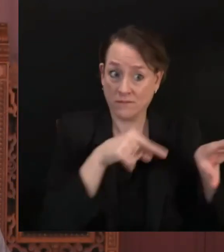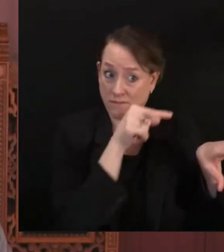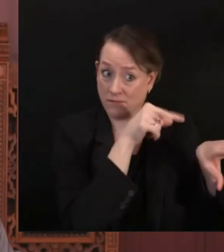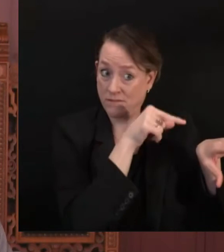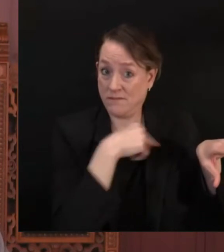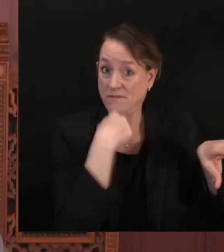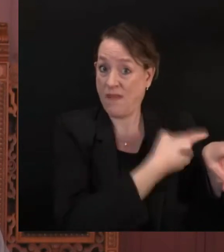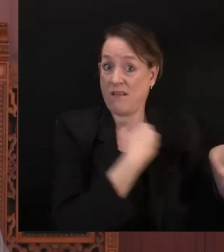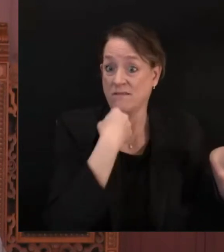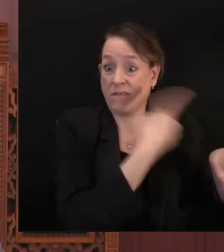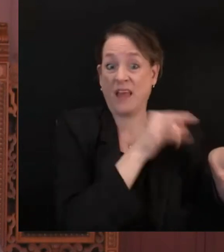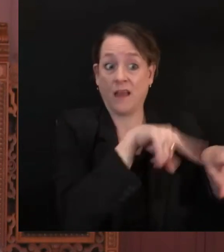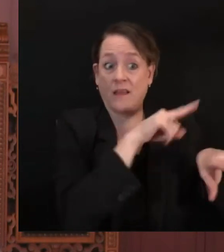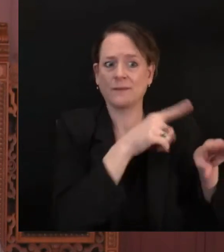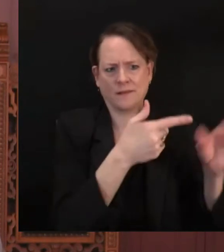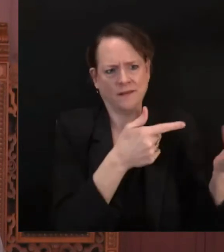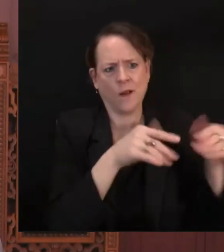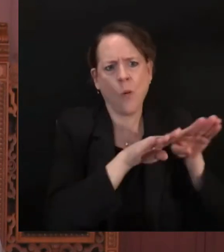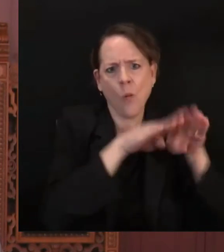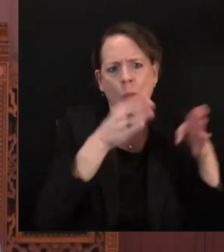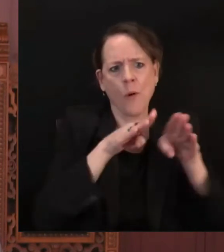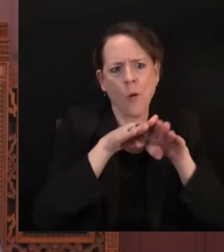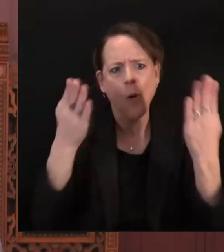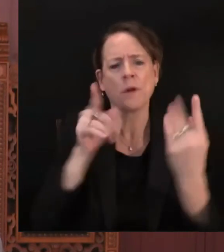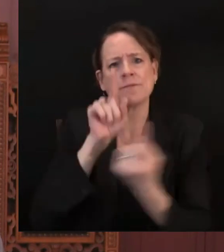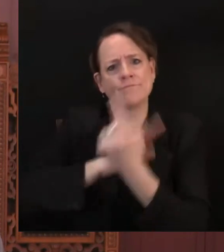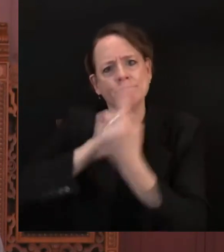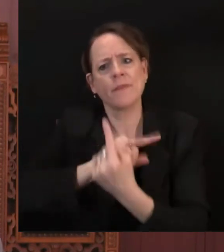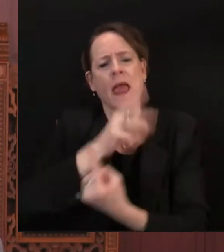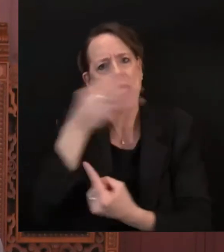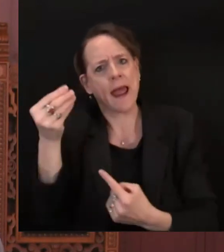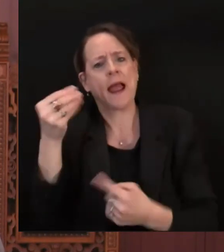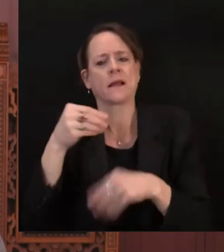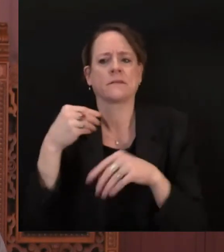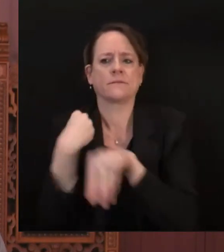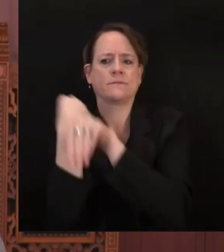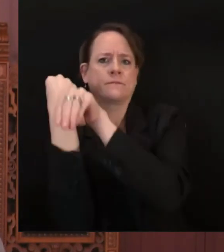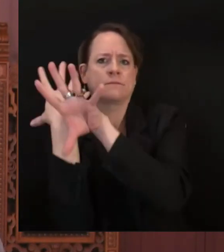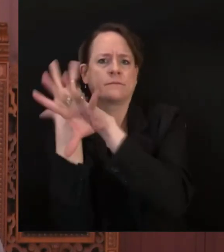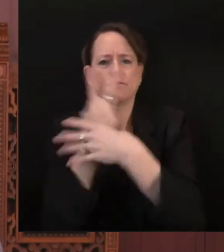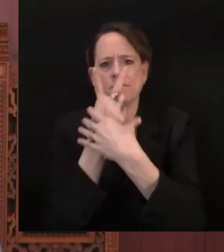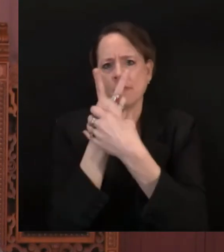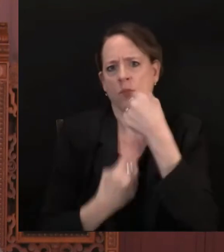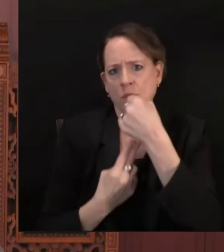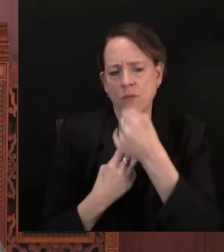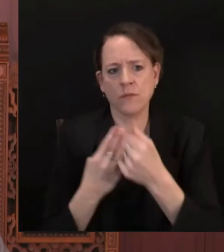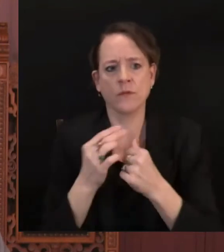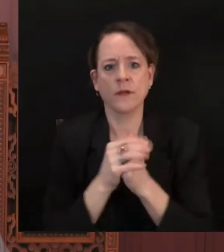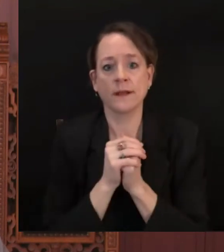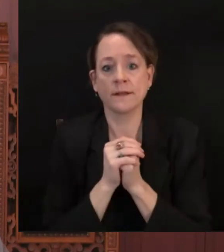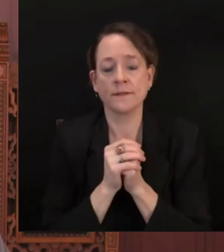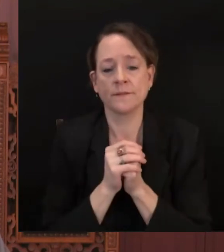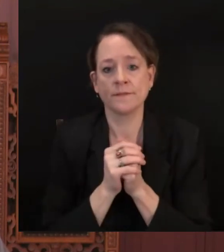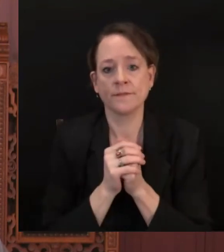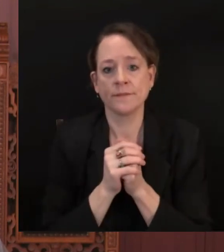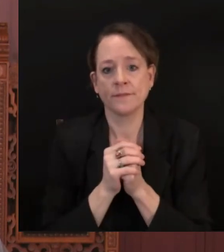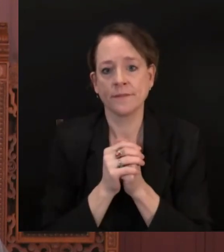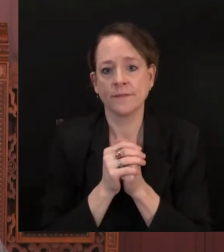happening across the state. I'm not sure an intervention by the state is going to